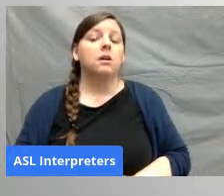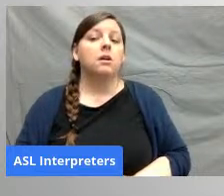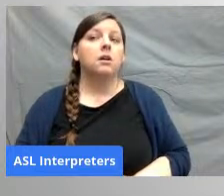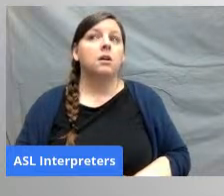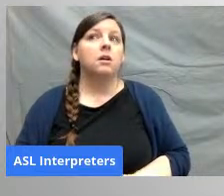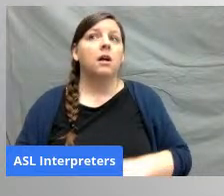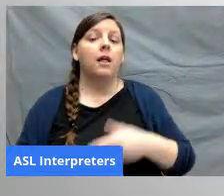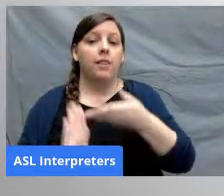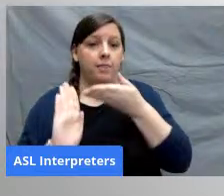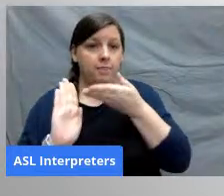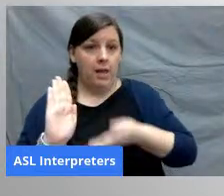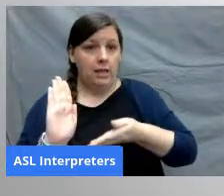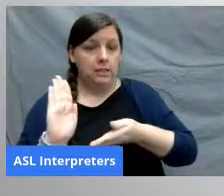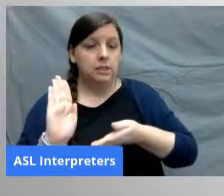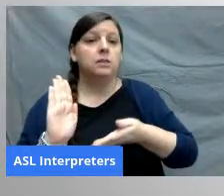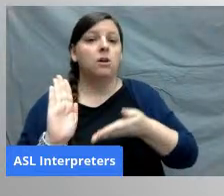consent